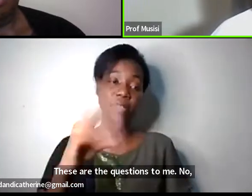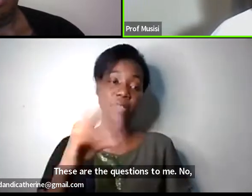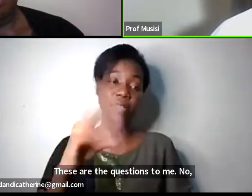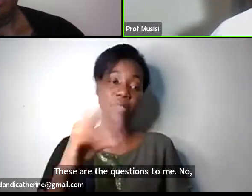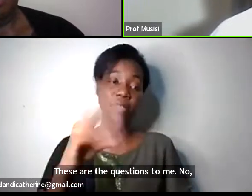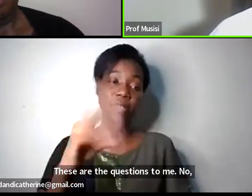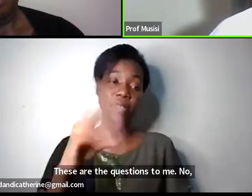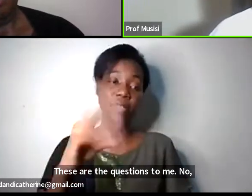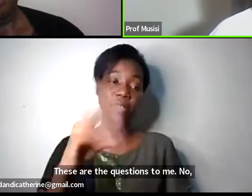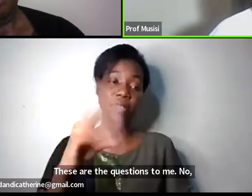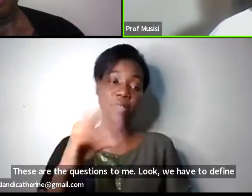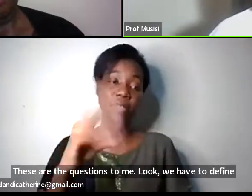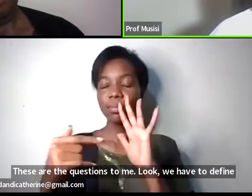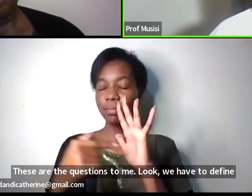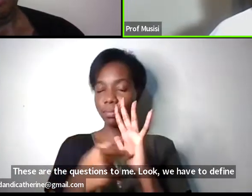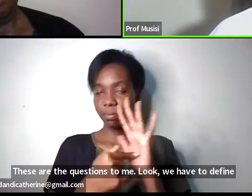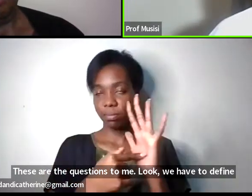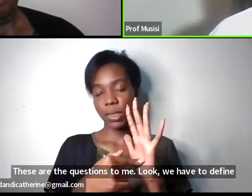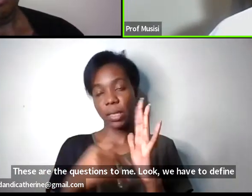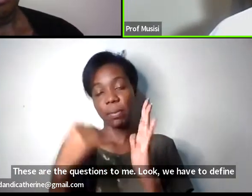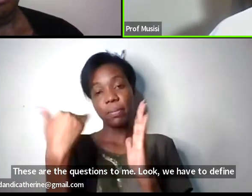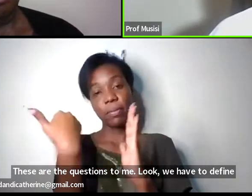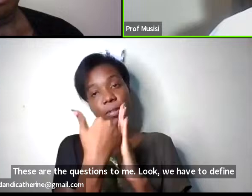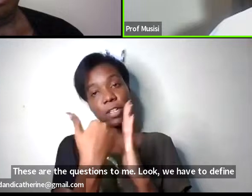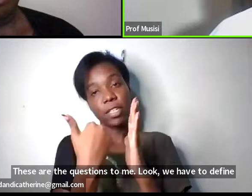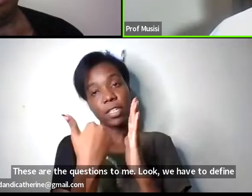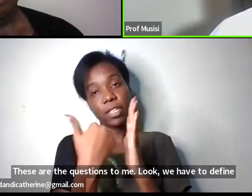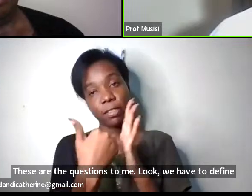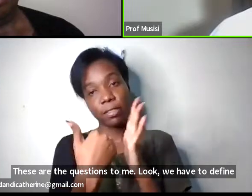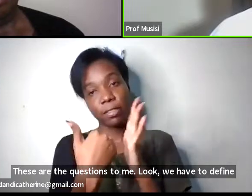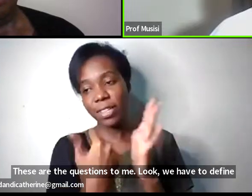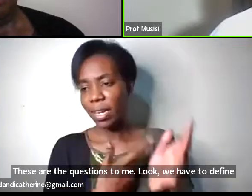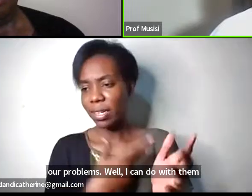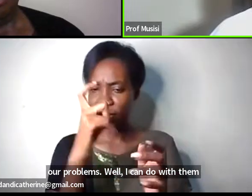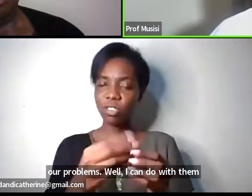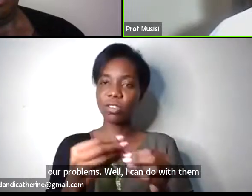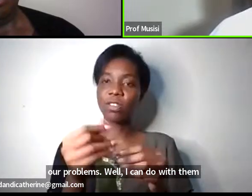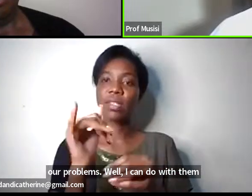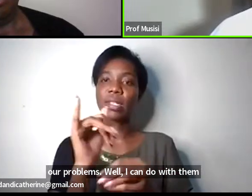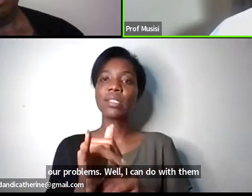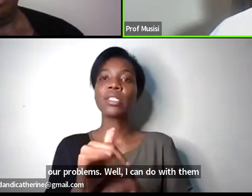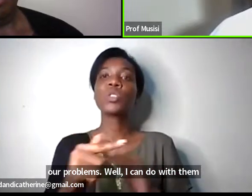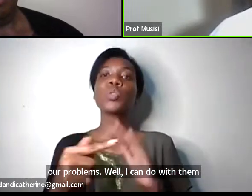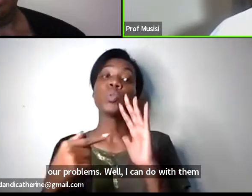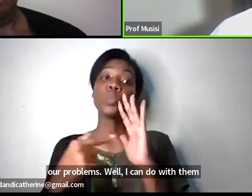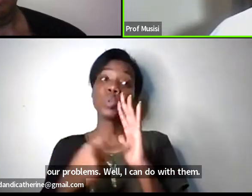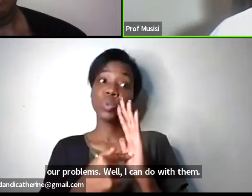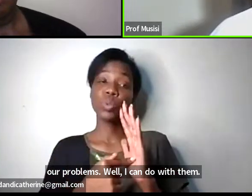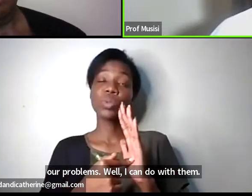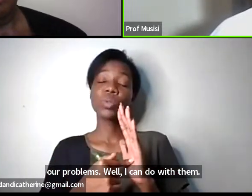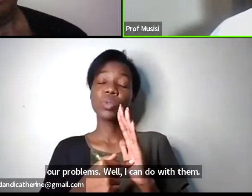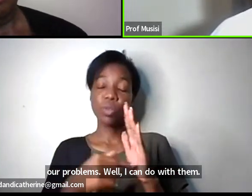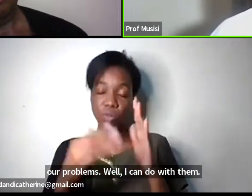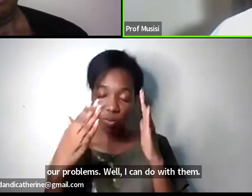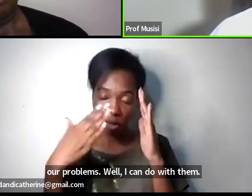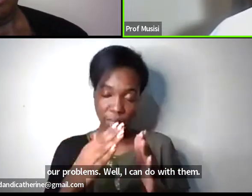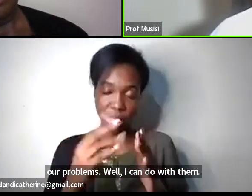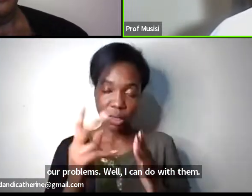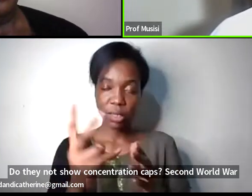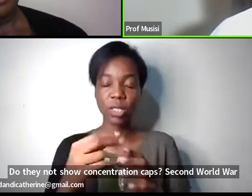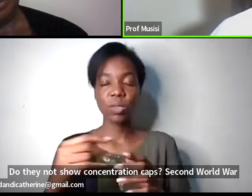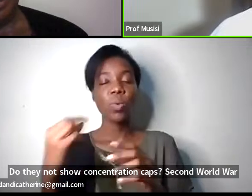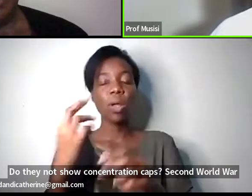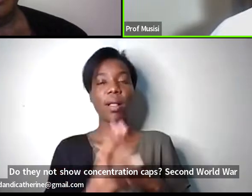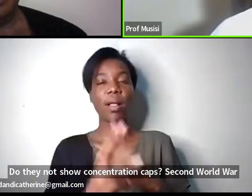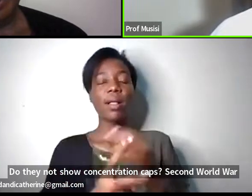problems, we have to deal with them. Did they not show concentration camps in the Second World War with the Jews? You